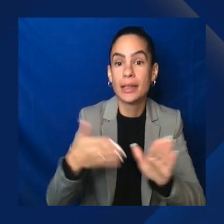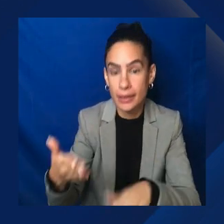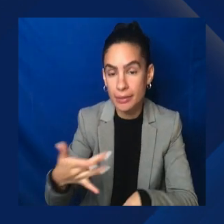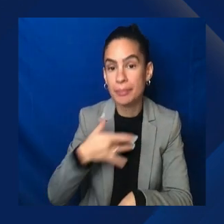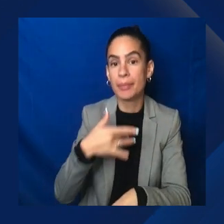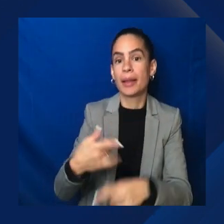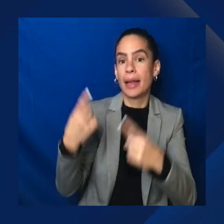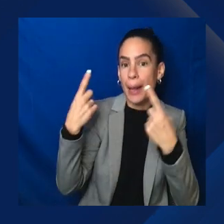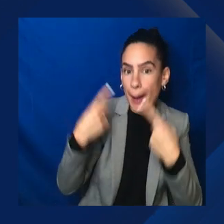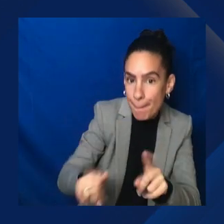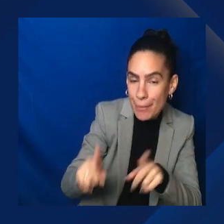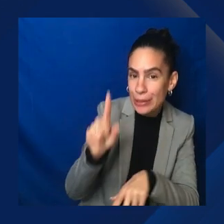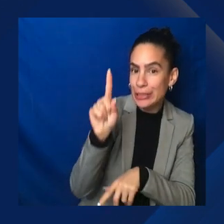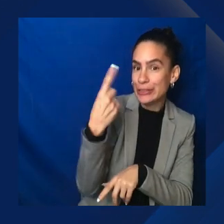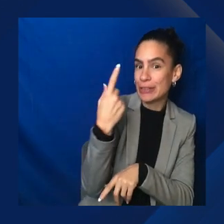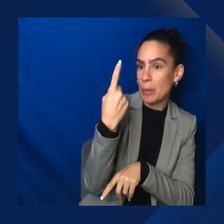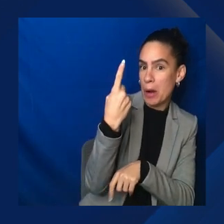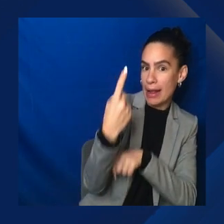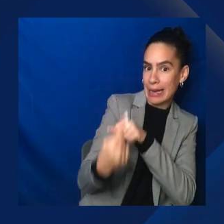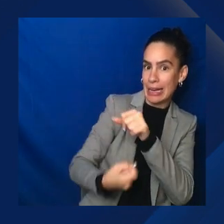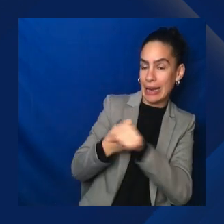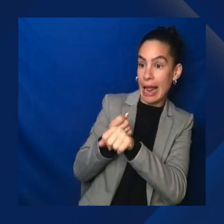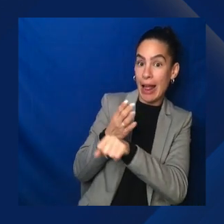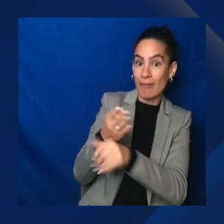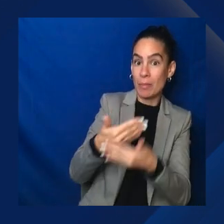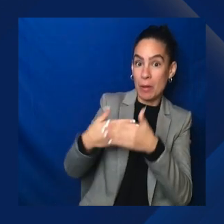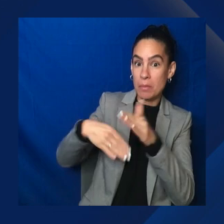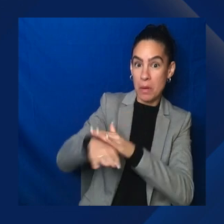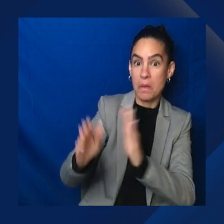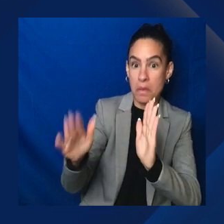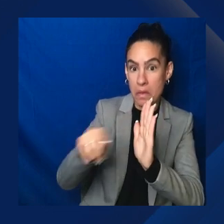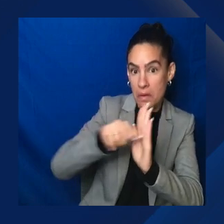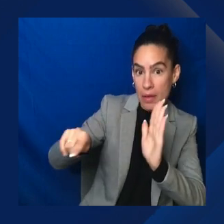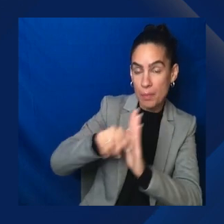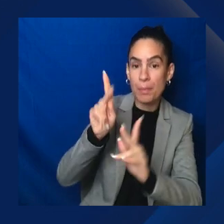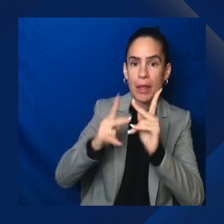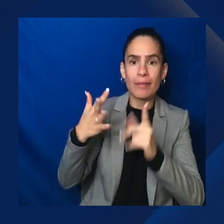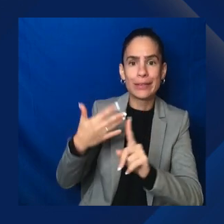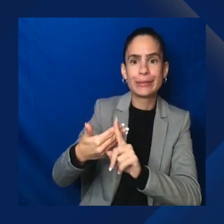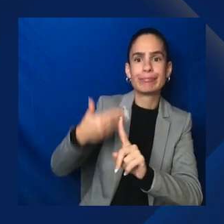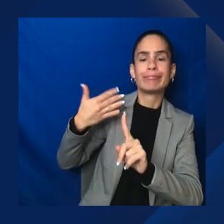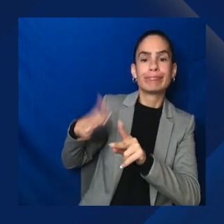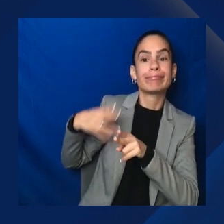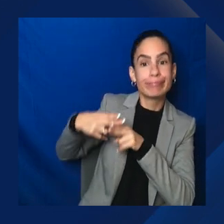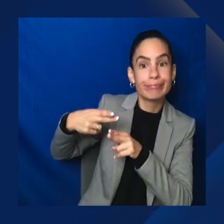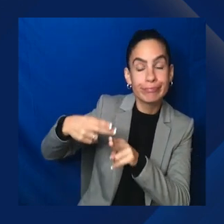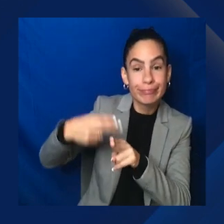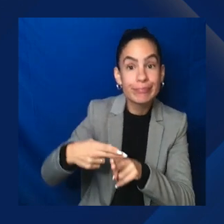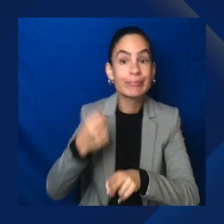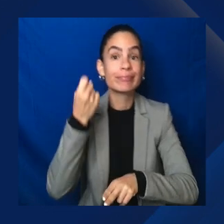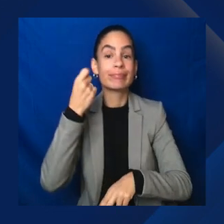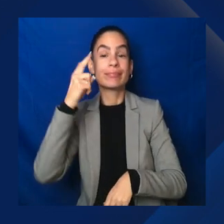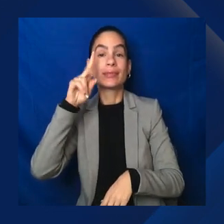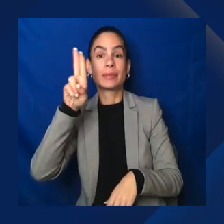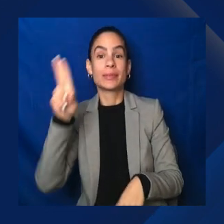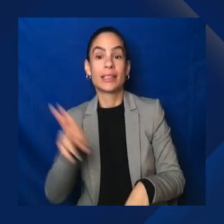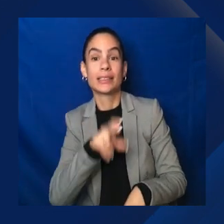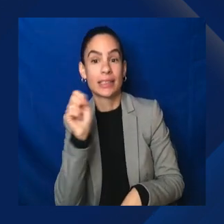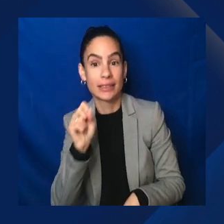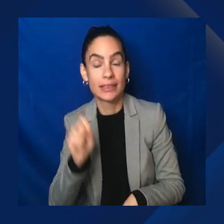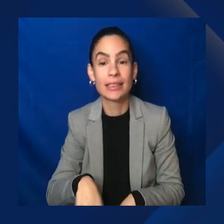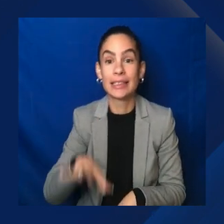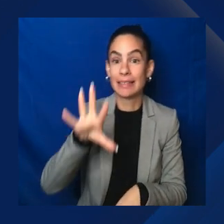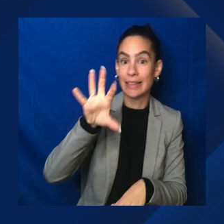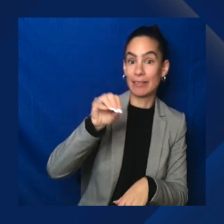baby, which many people have mentioned. But in the U.S., roughly half of births are covered by Medicaid, but